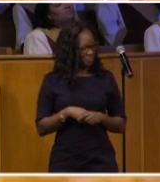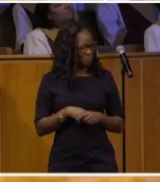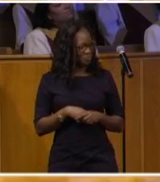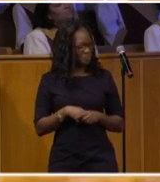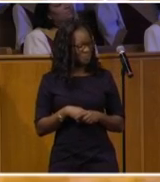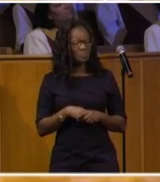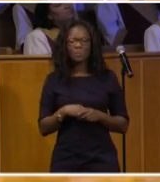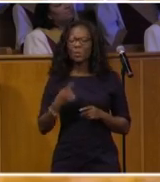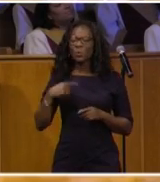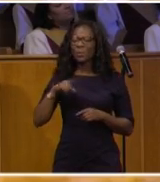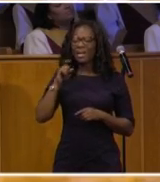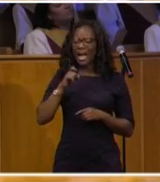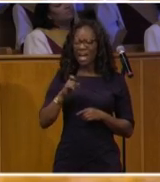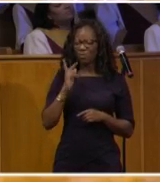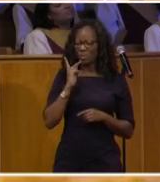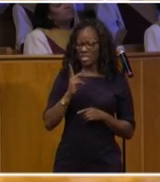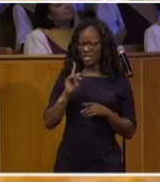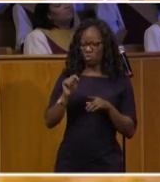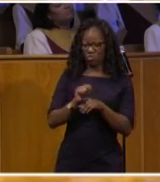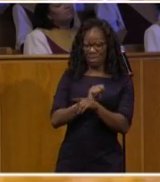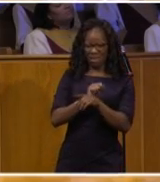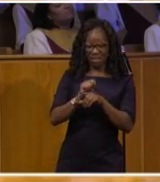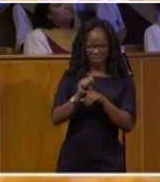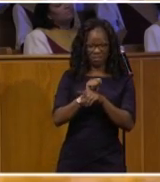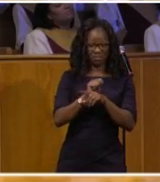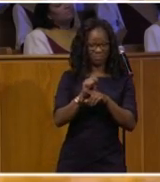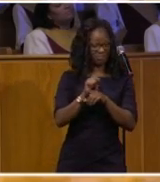we have to look at that training.